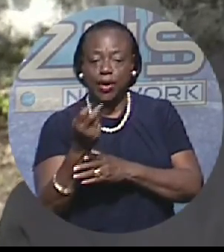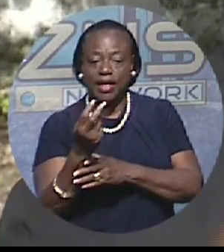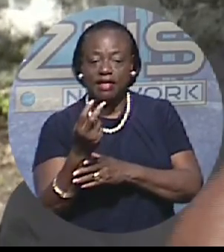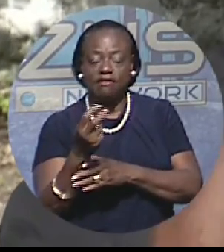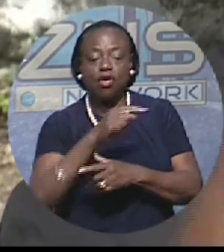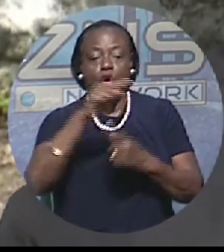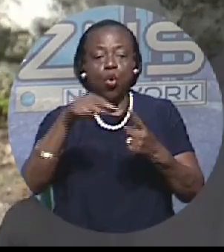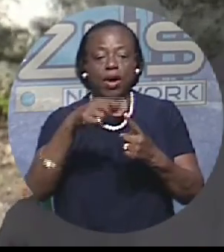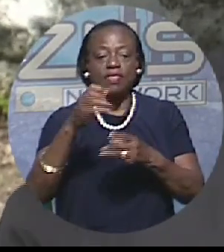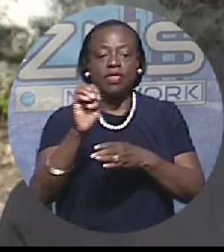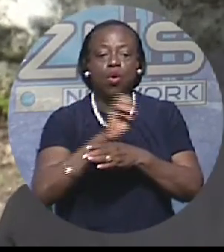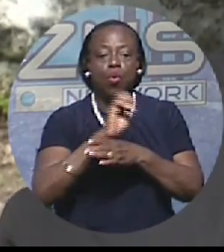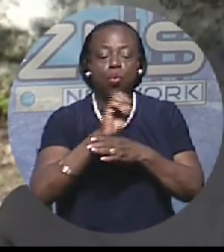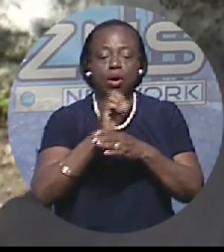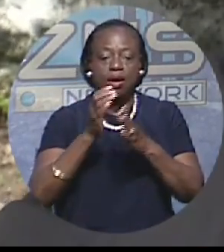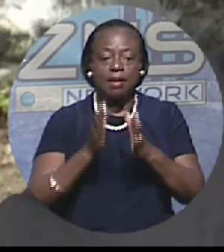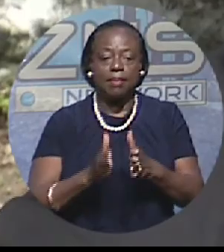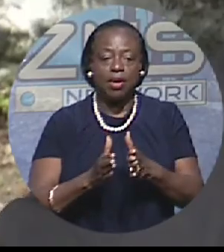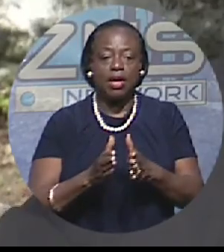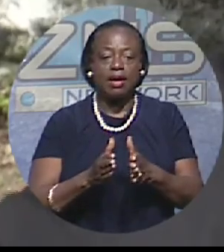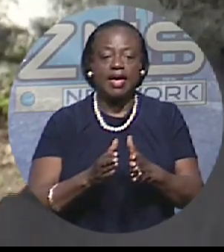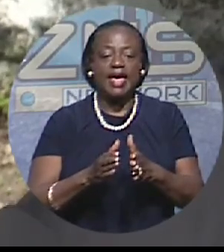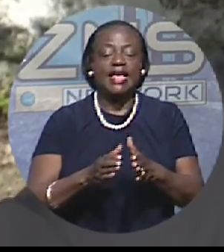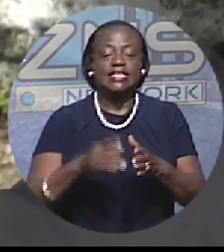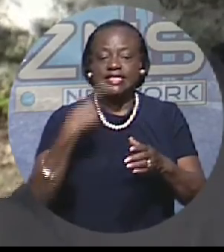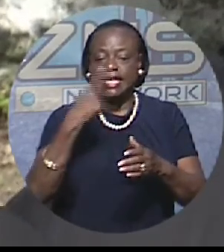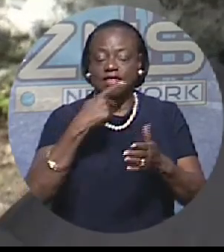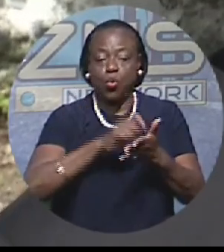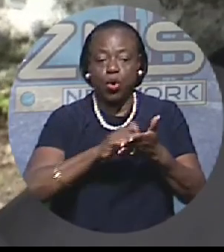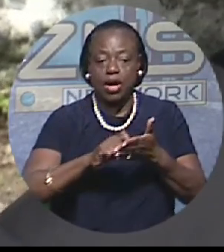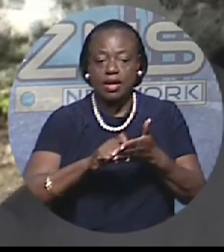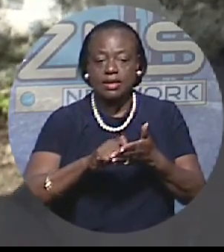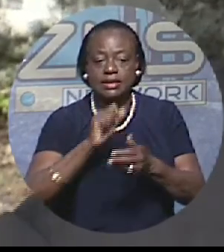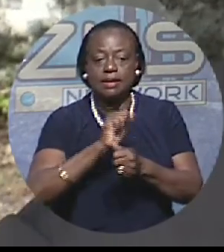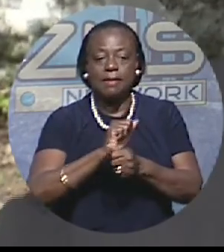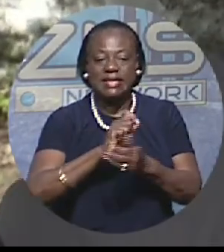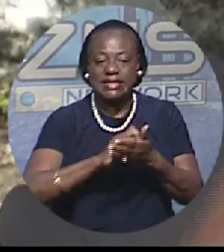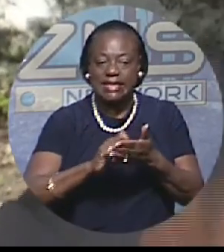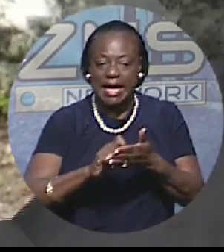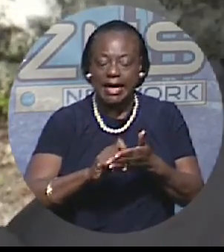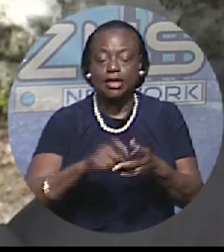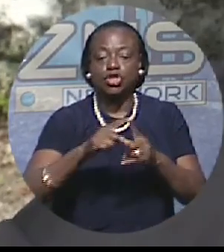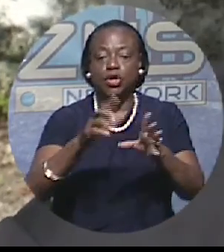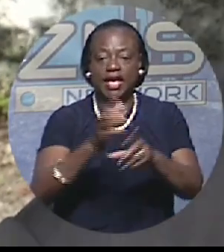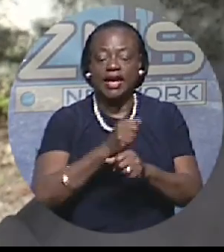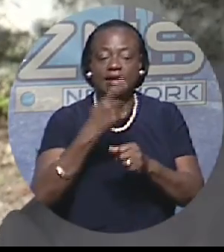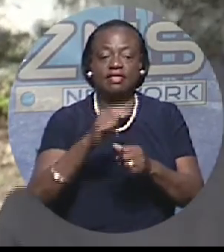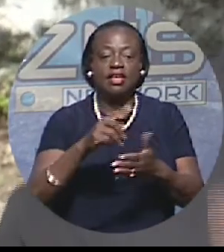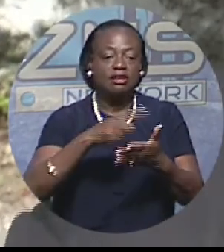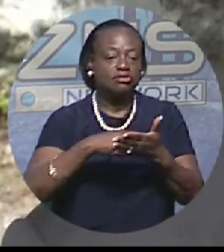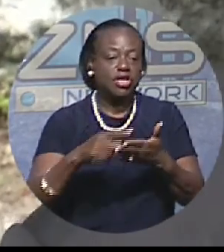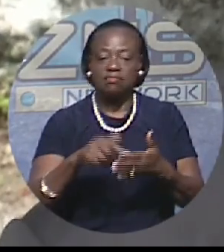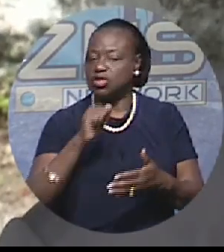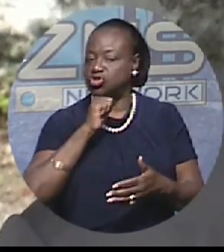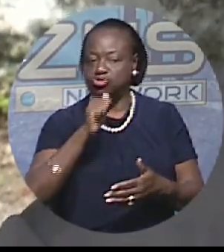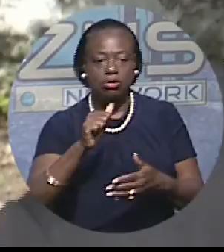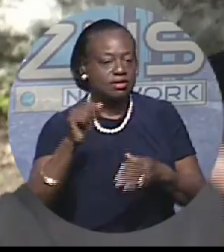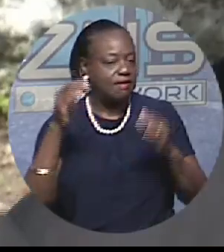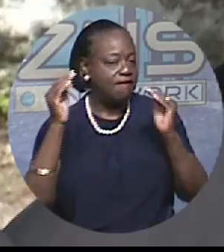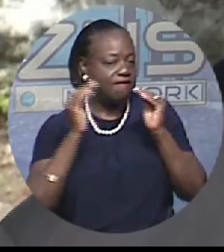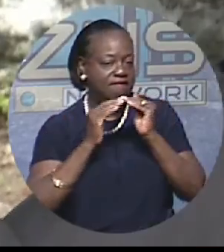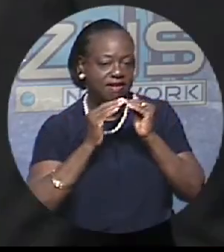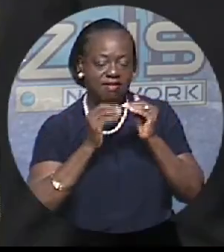employer insisted that the worker must sign a release in order to get a check. So that's totally unfair. It's unreasonable.